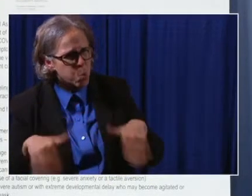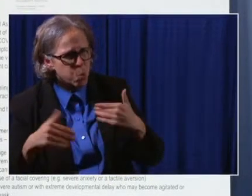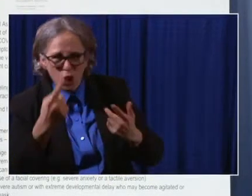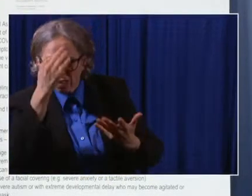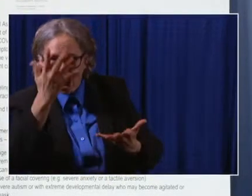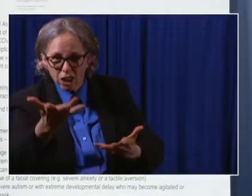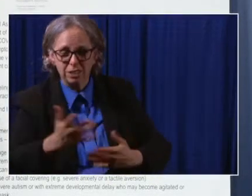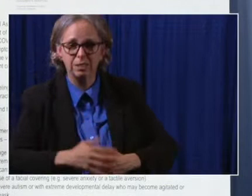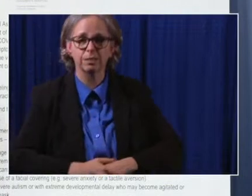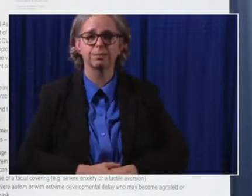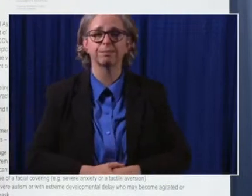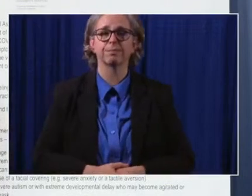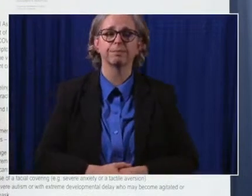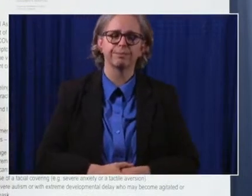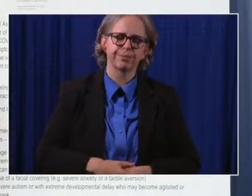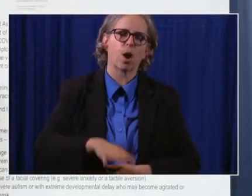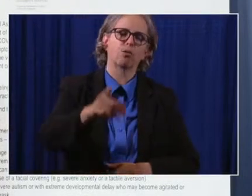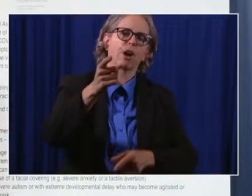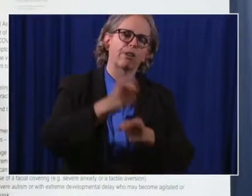Yeah, I'm sorry.